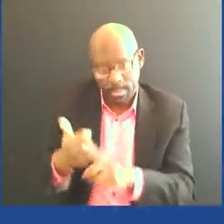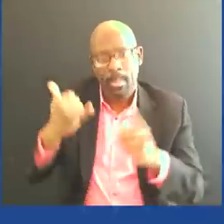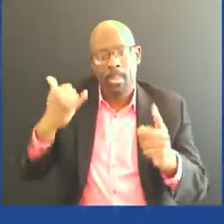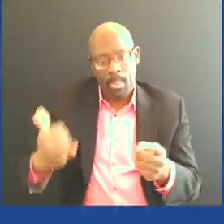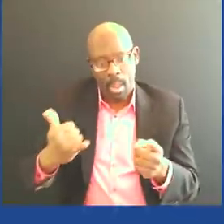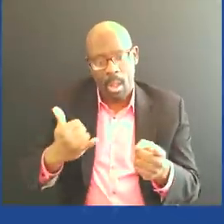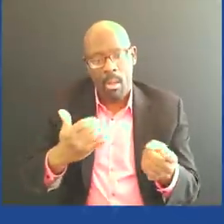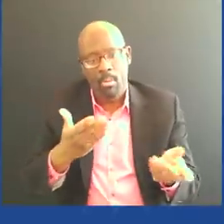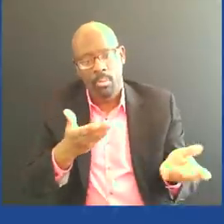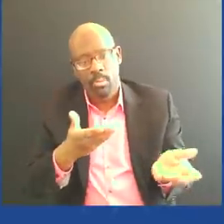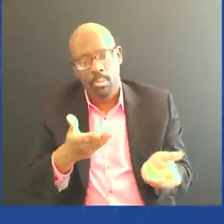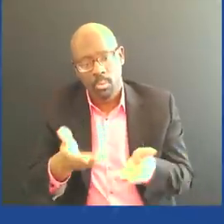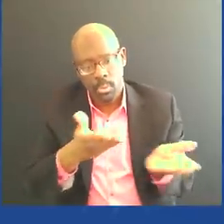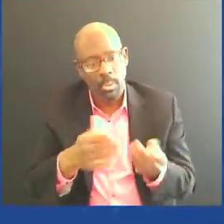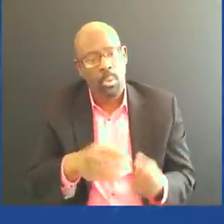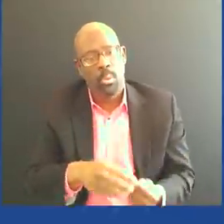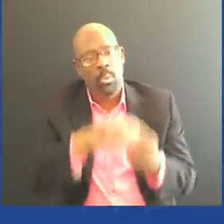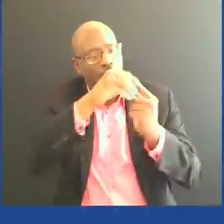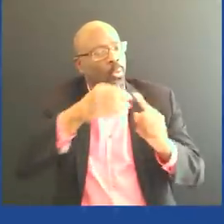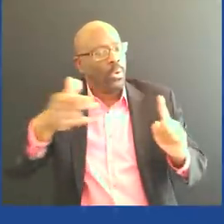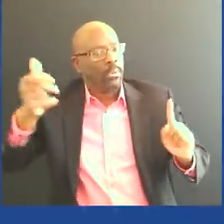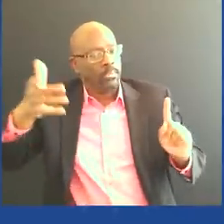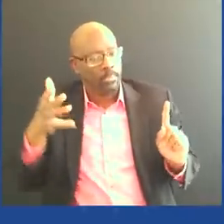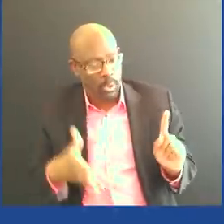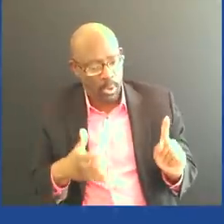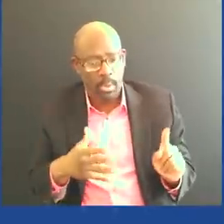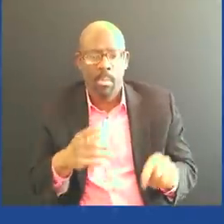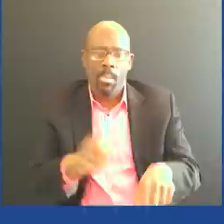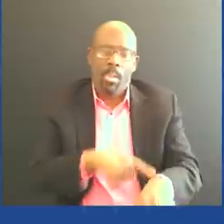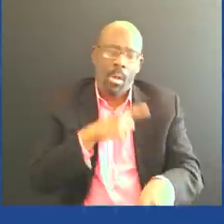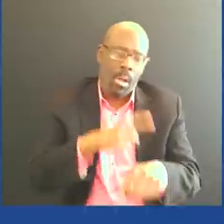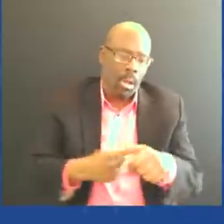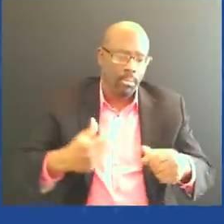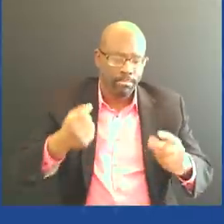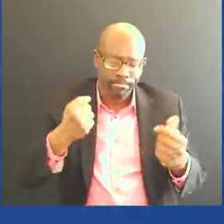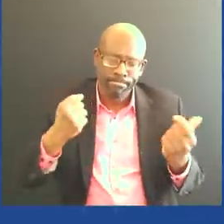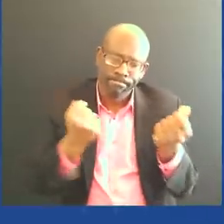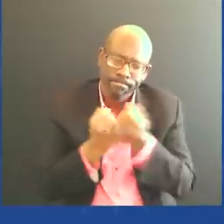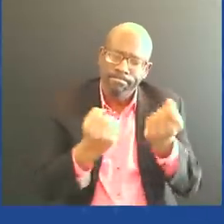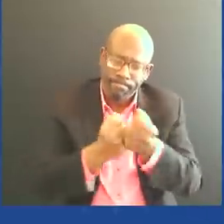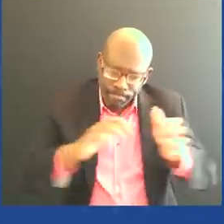and naming of the USS Delaware, Senator Tom Carper.